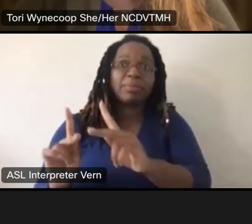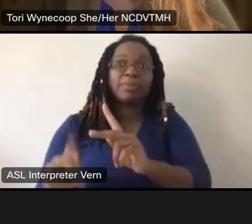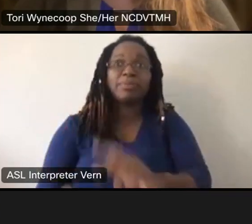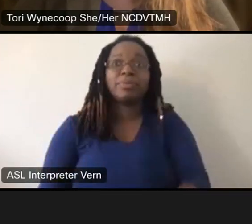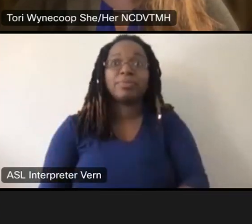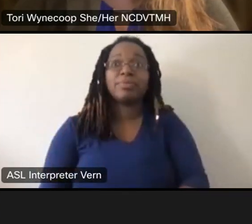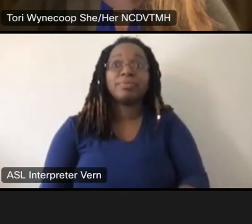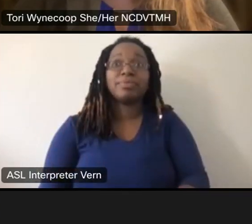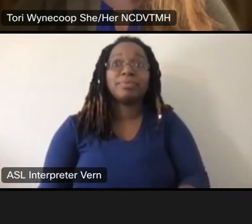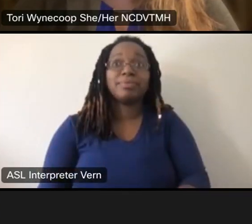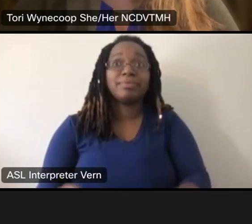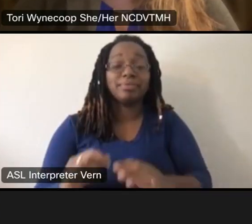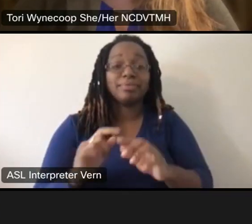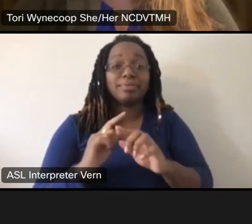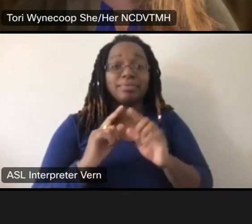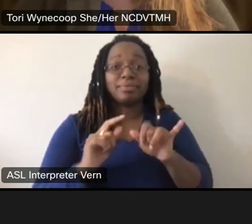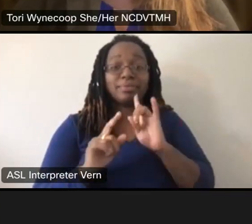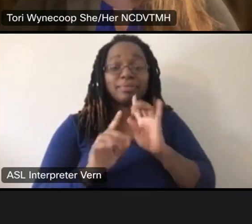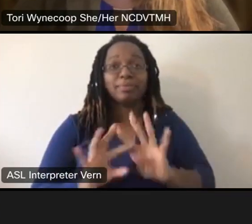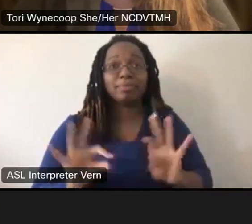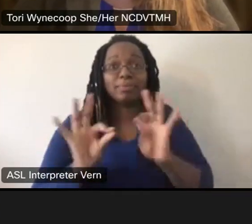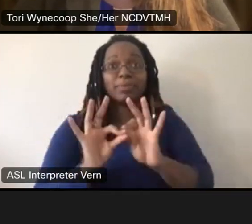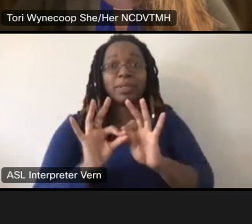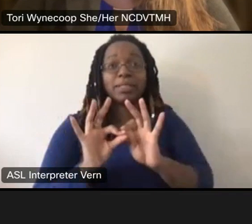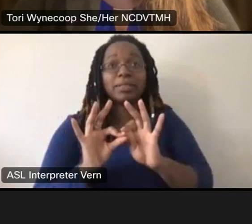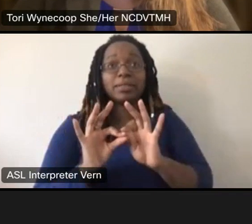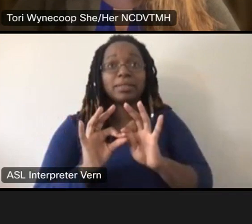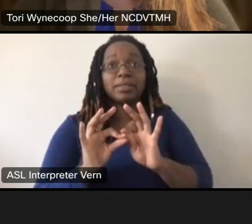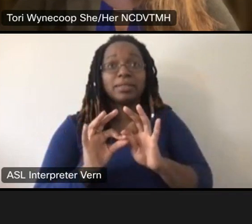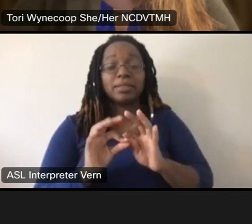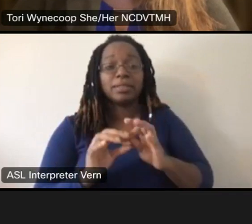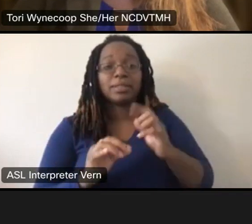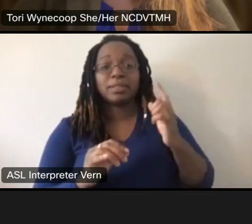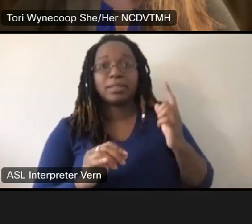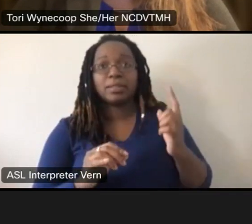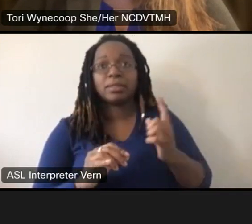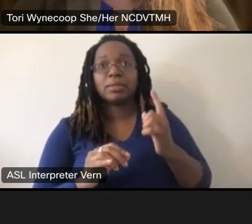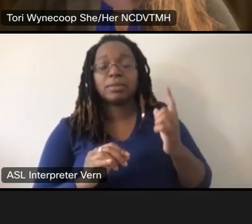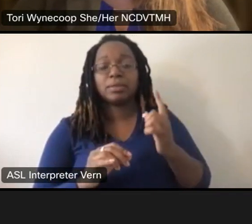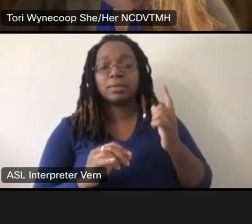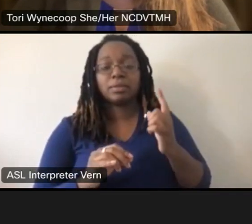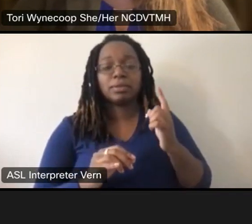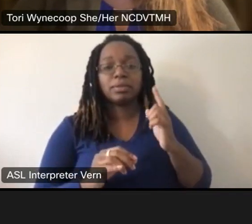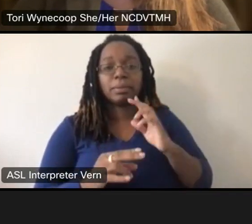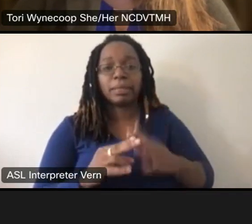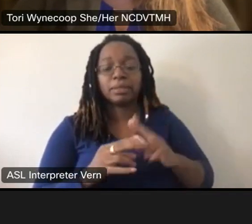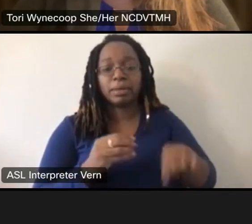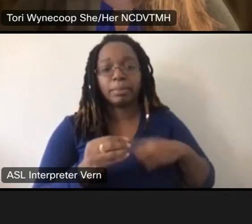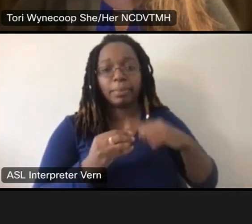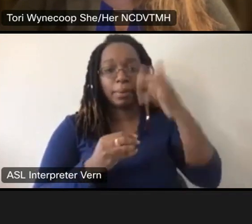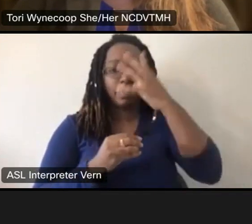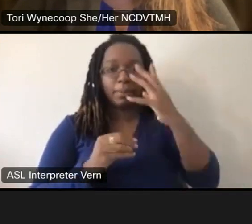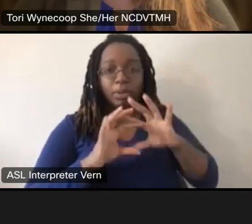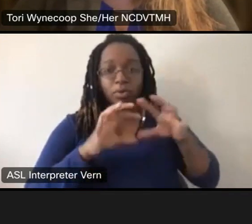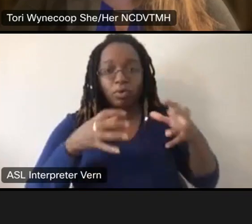is essential. And someone made the point earlier about how like maybe certain immigrant groups might have different concepts about